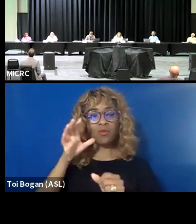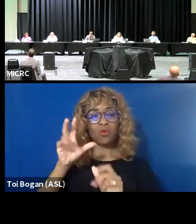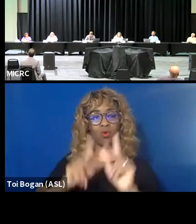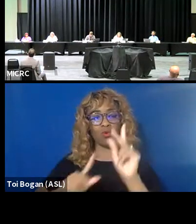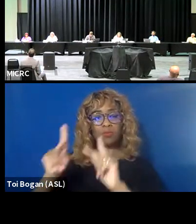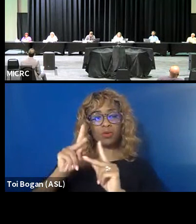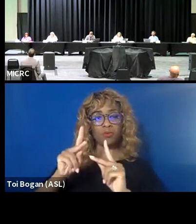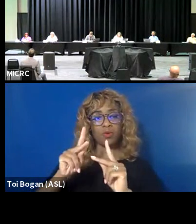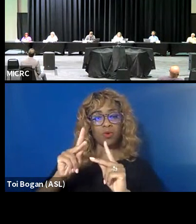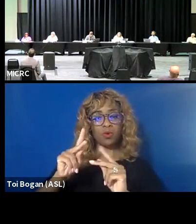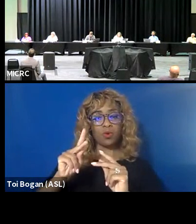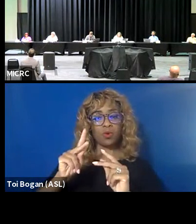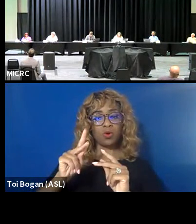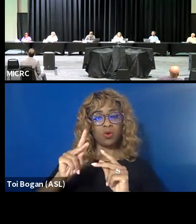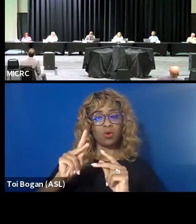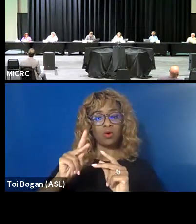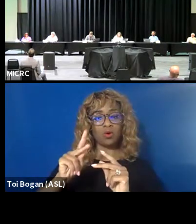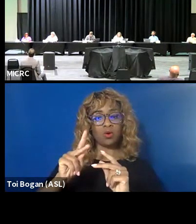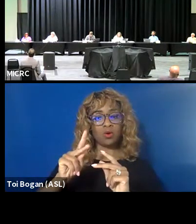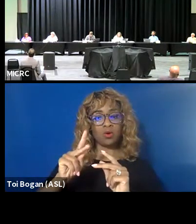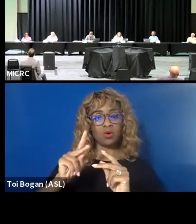state because